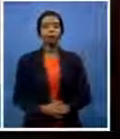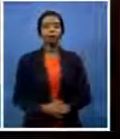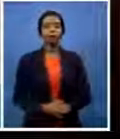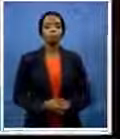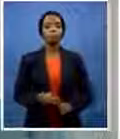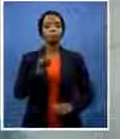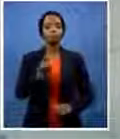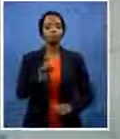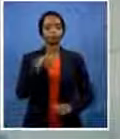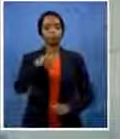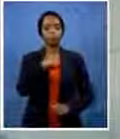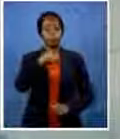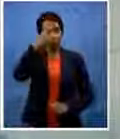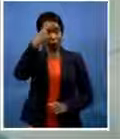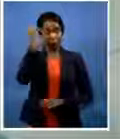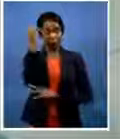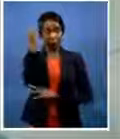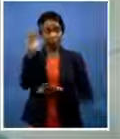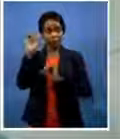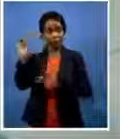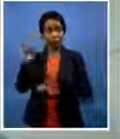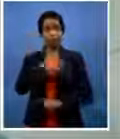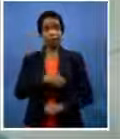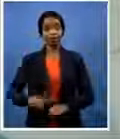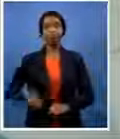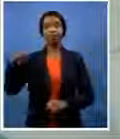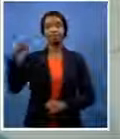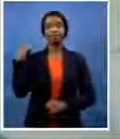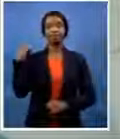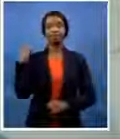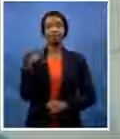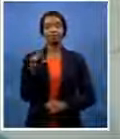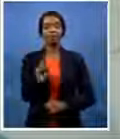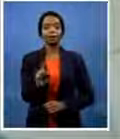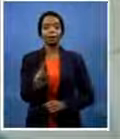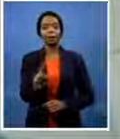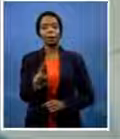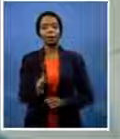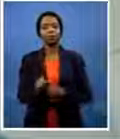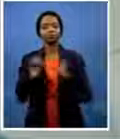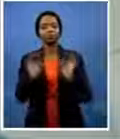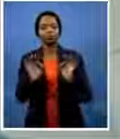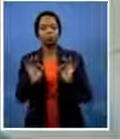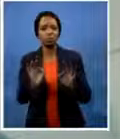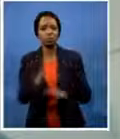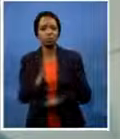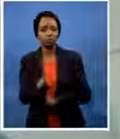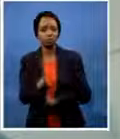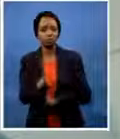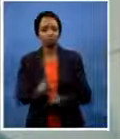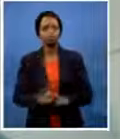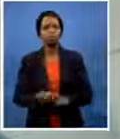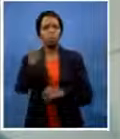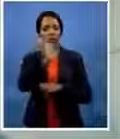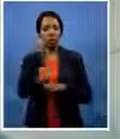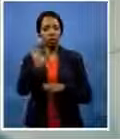was substantive. It's just targeted and well-planned. Specifically